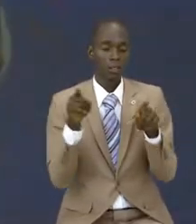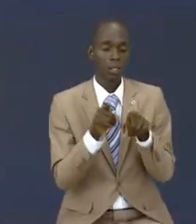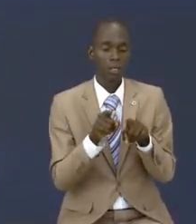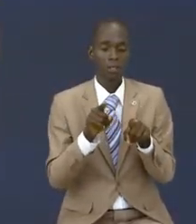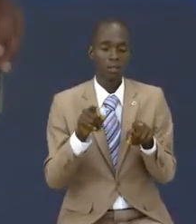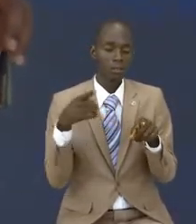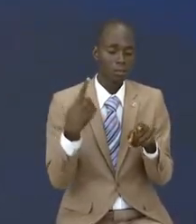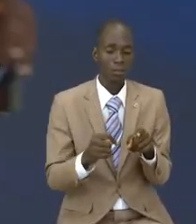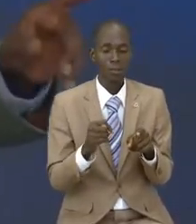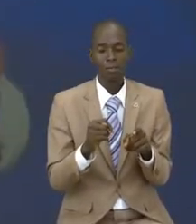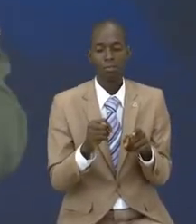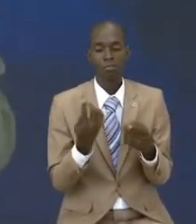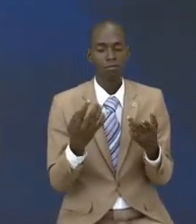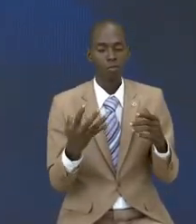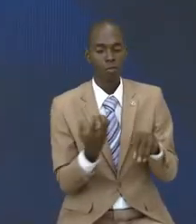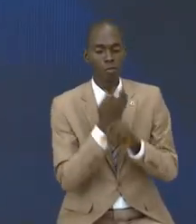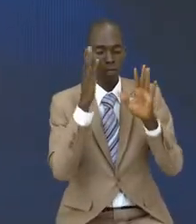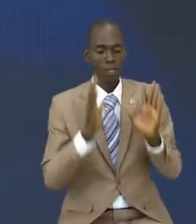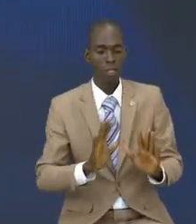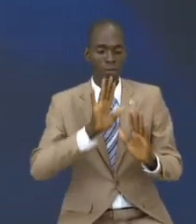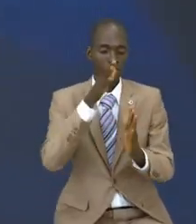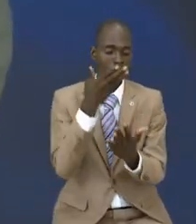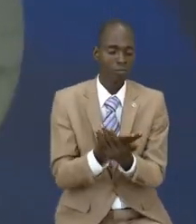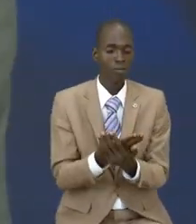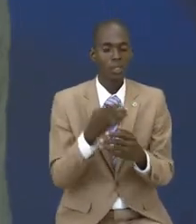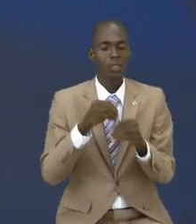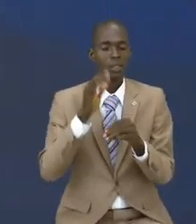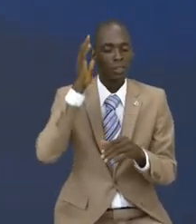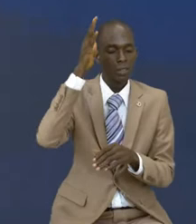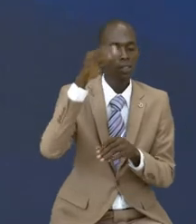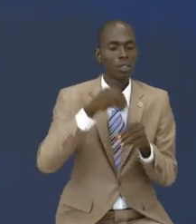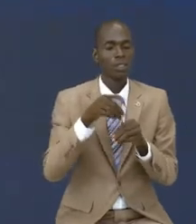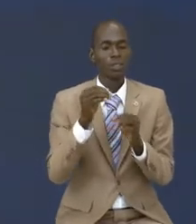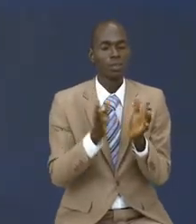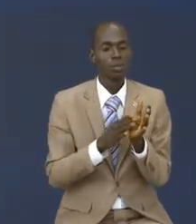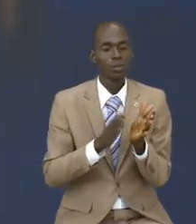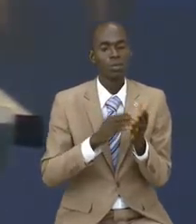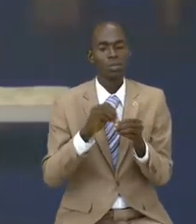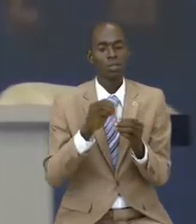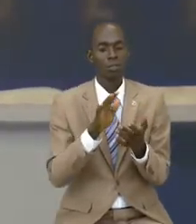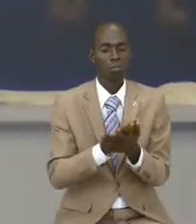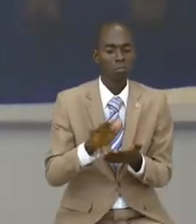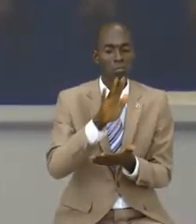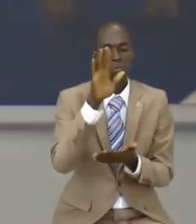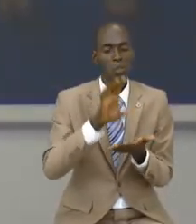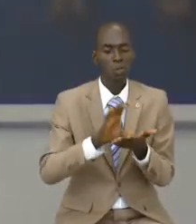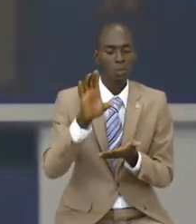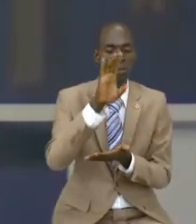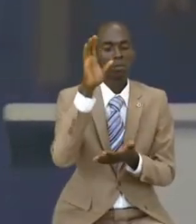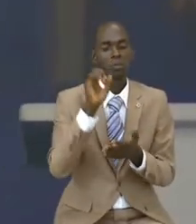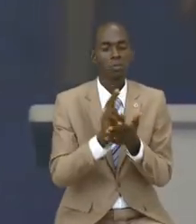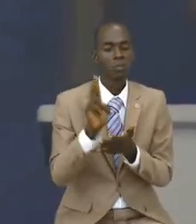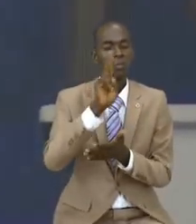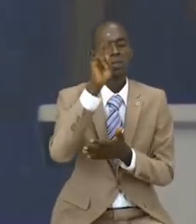arrive at their destinations, in their schools, in their colleges, in their universities, in